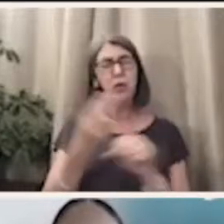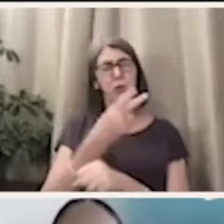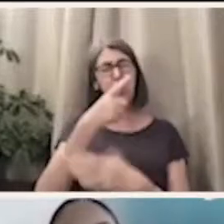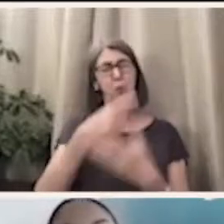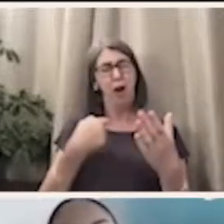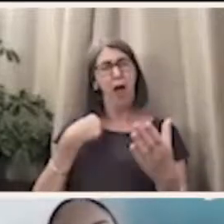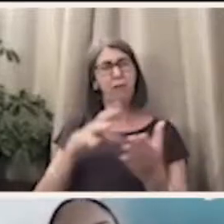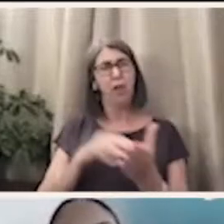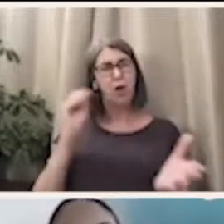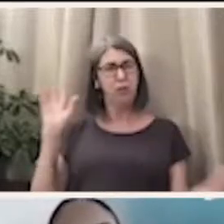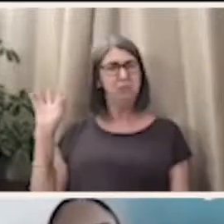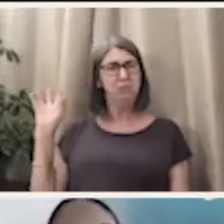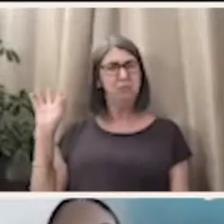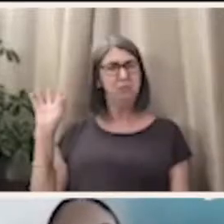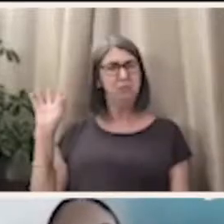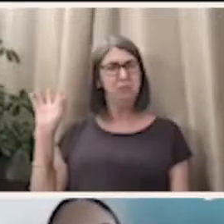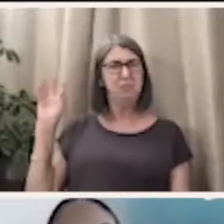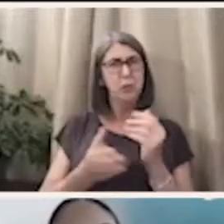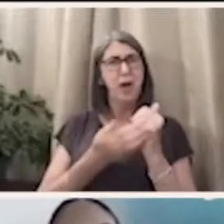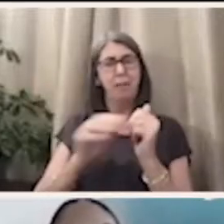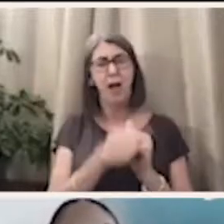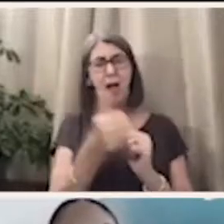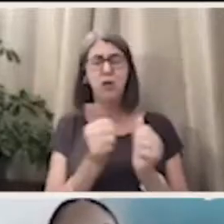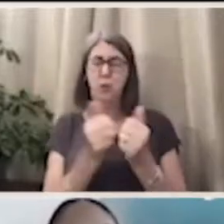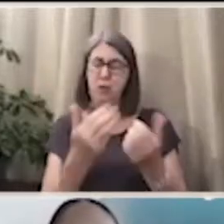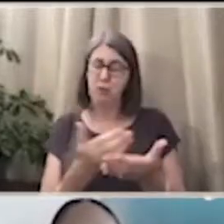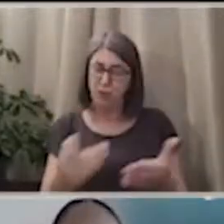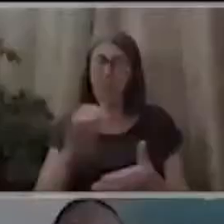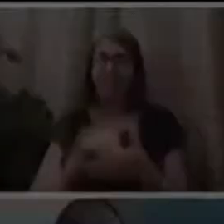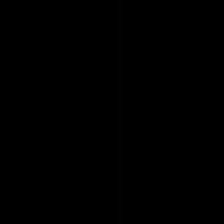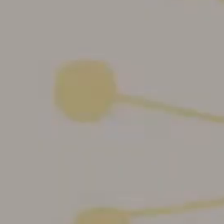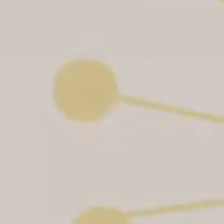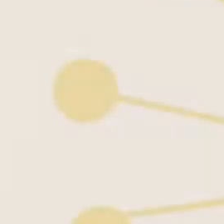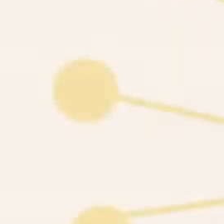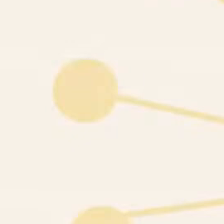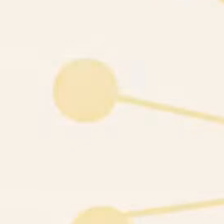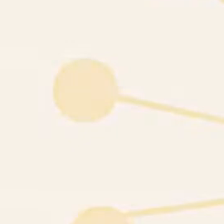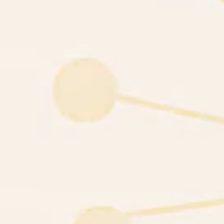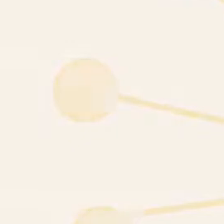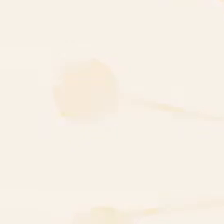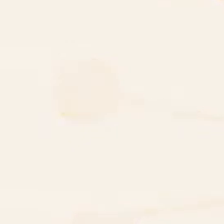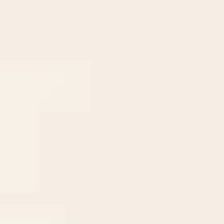I've learned to help others with the resources that I have.